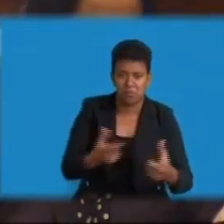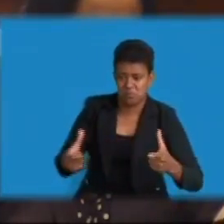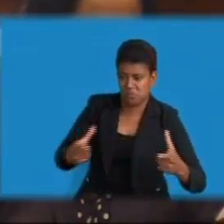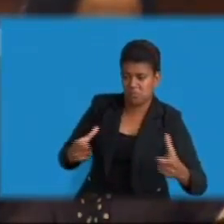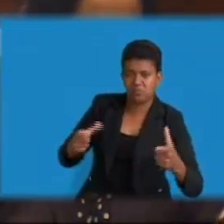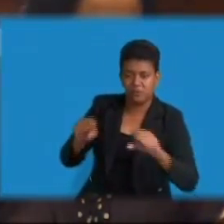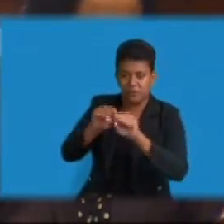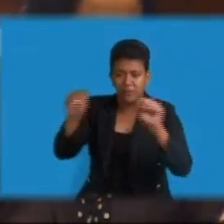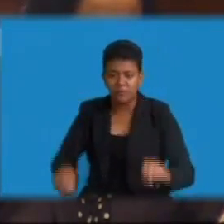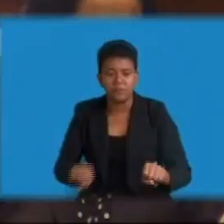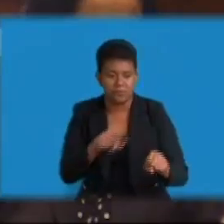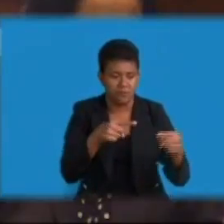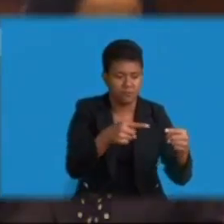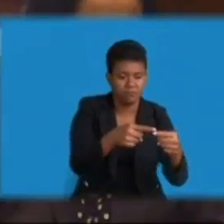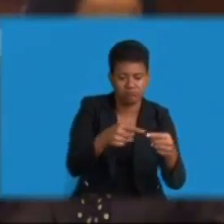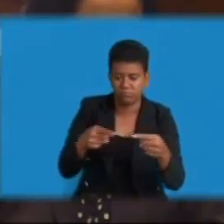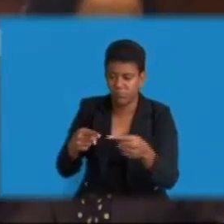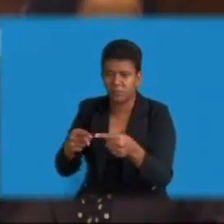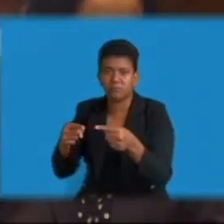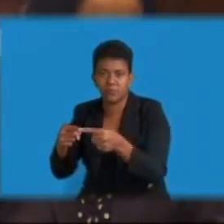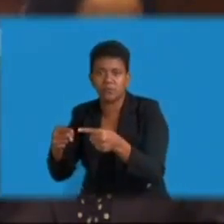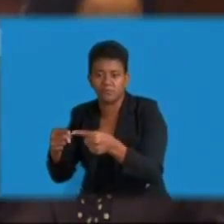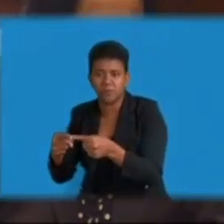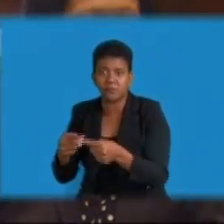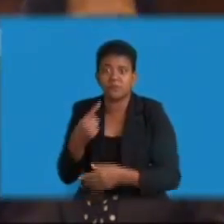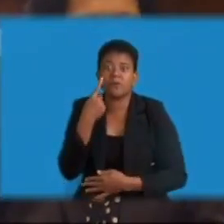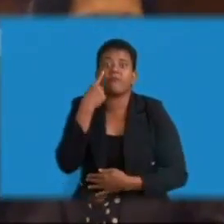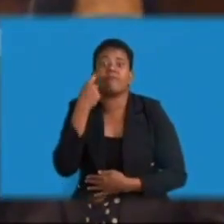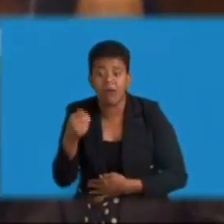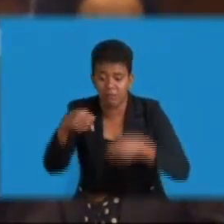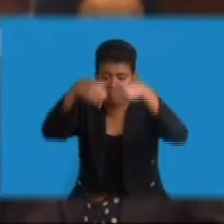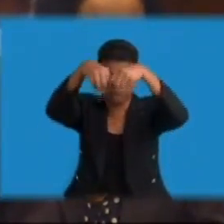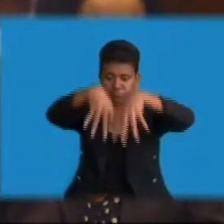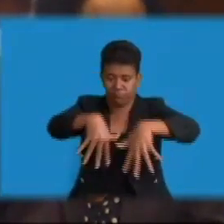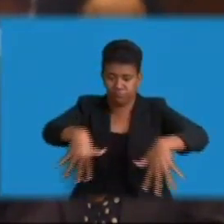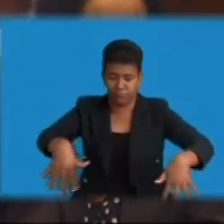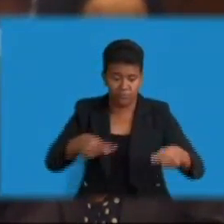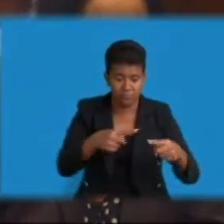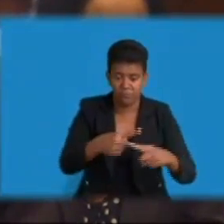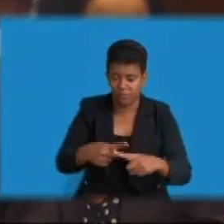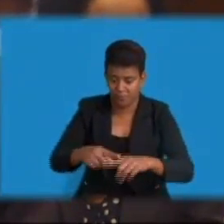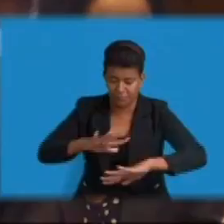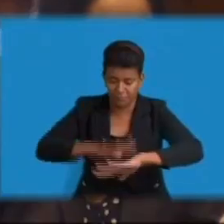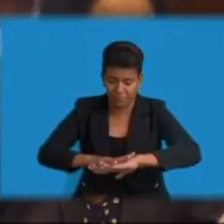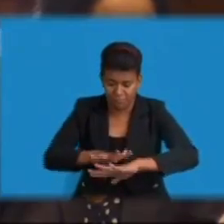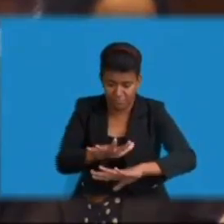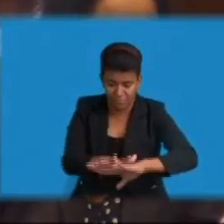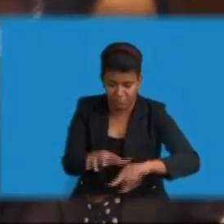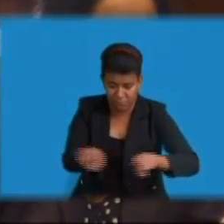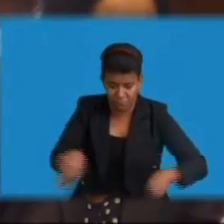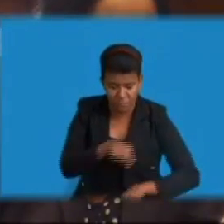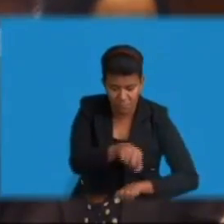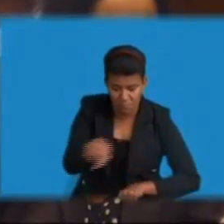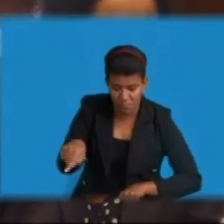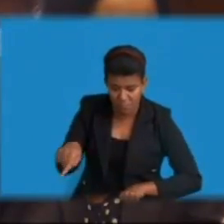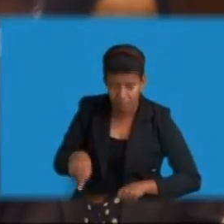reference points to locate places on Earth. And the datum is what allows applications like the GPS system to